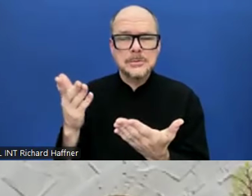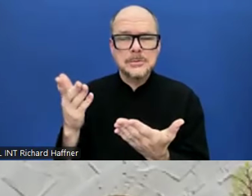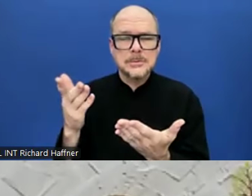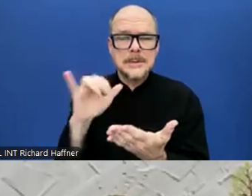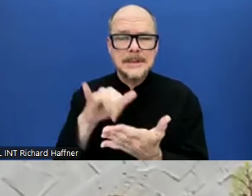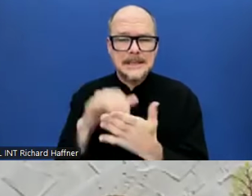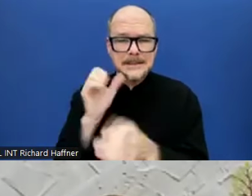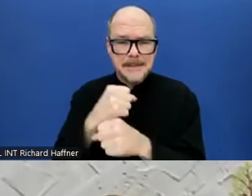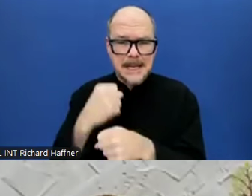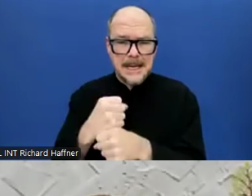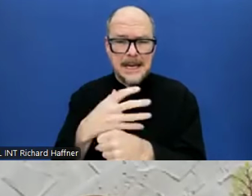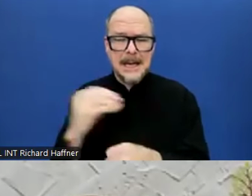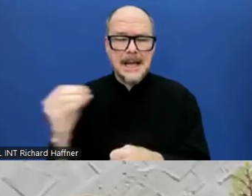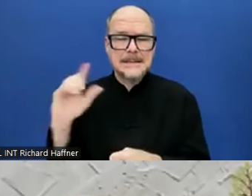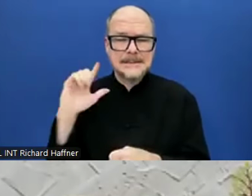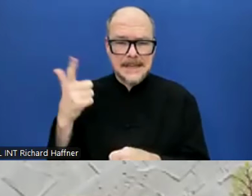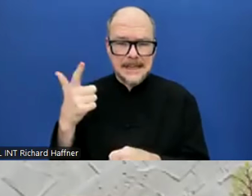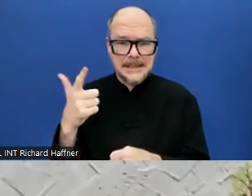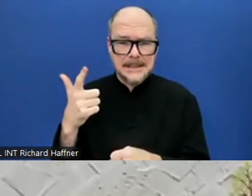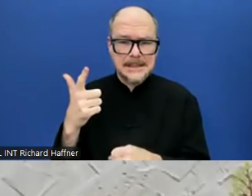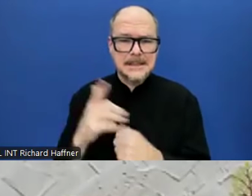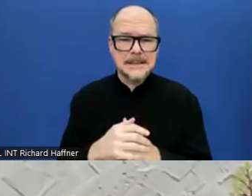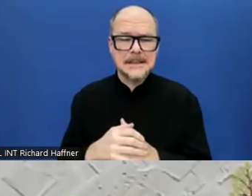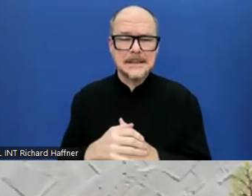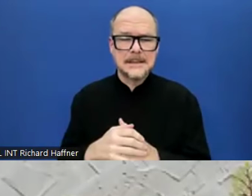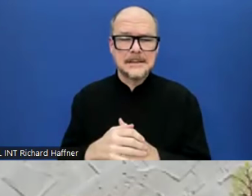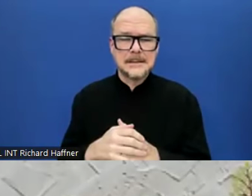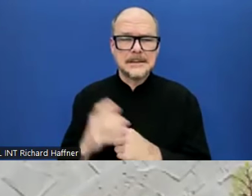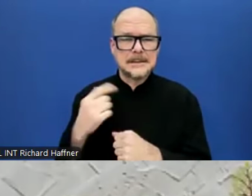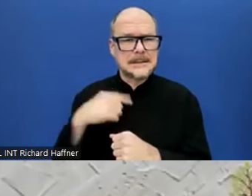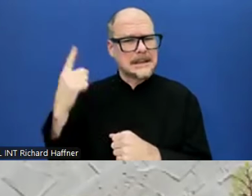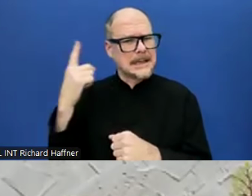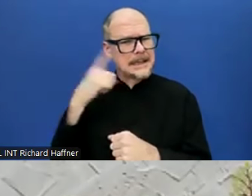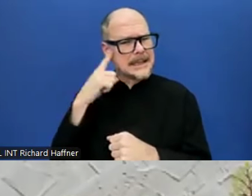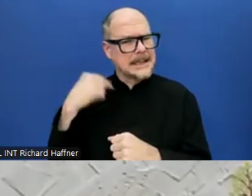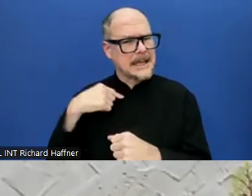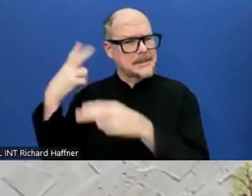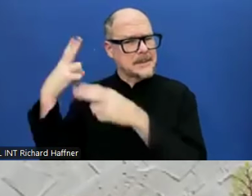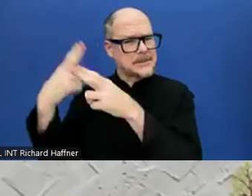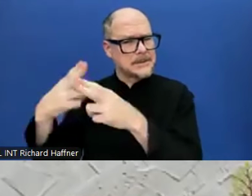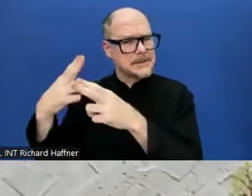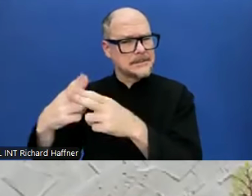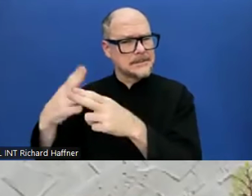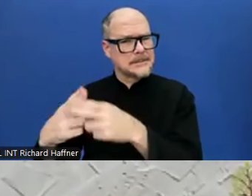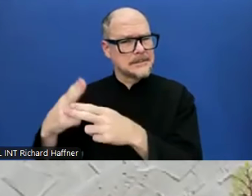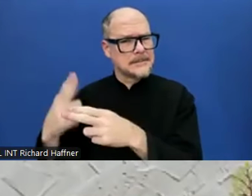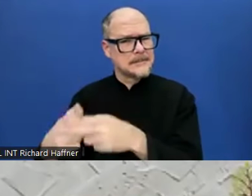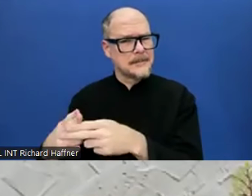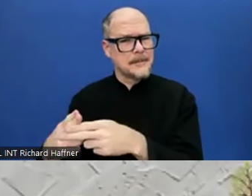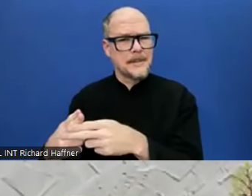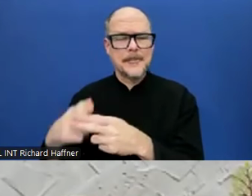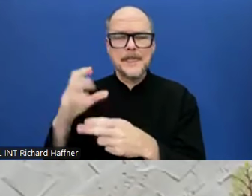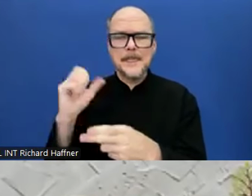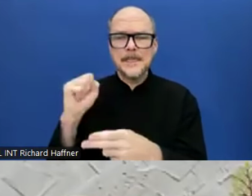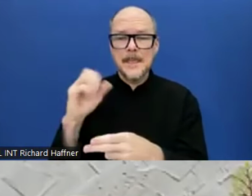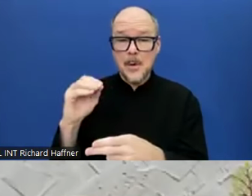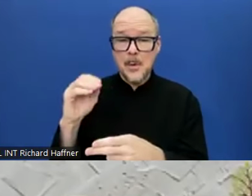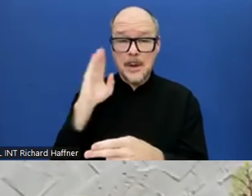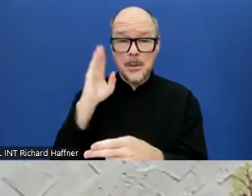and seconded. I believe I'm supposed to go through roll call. And so I will do that